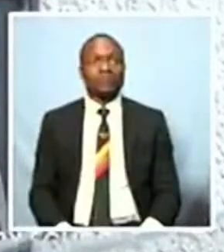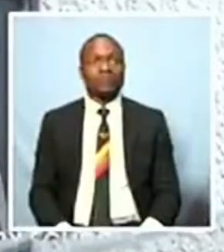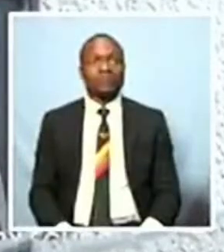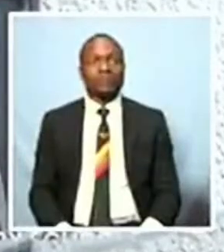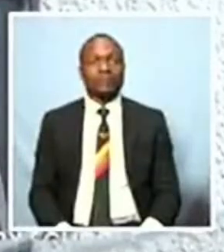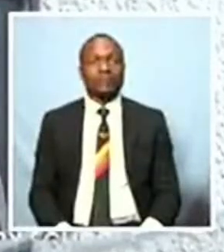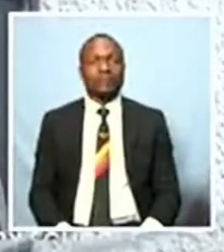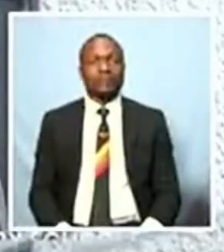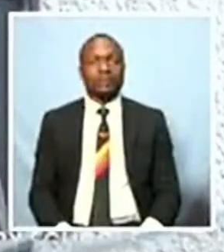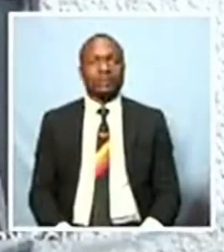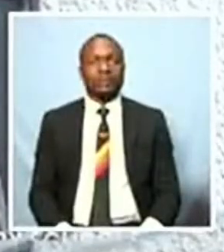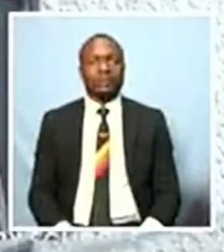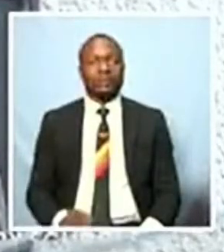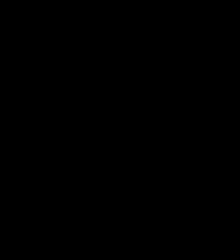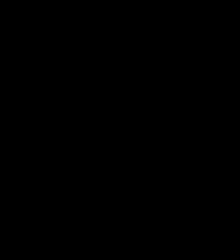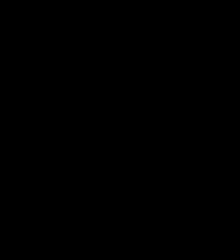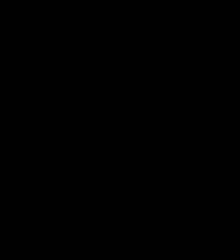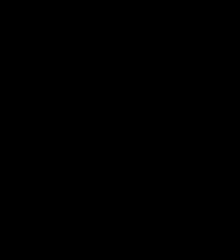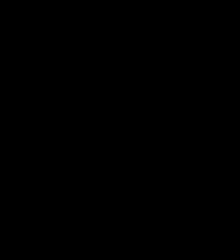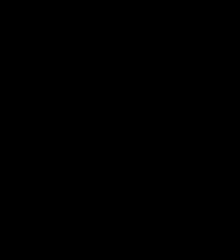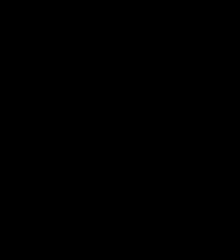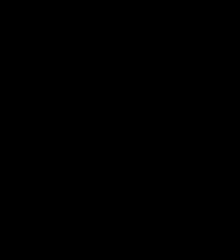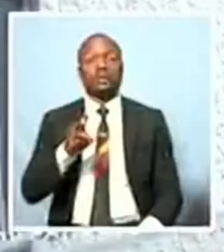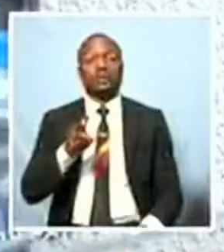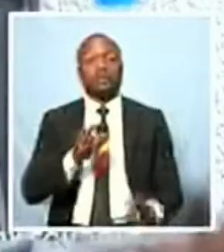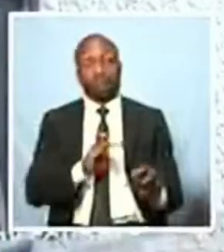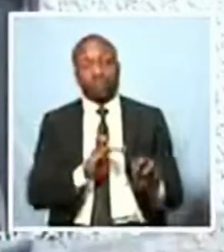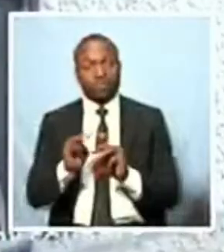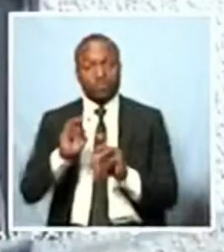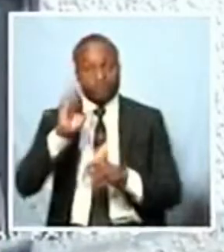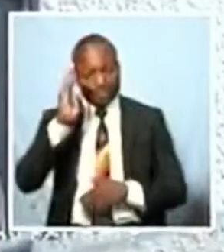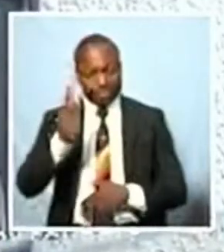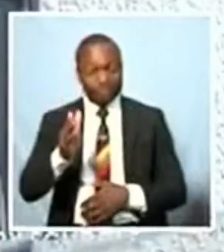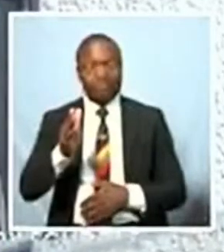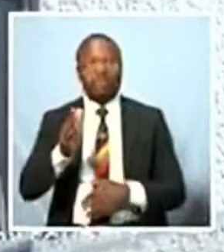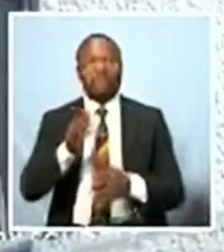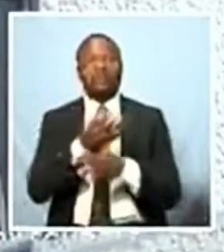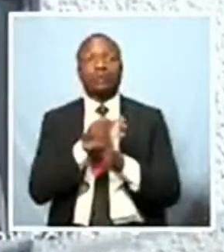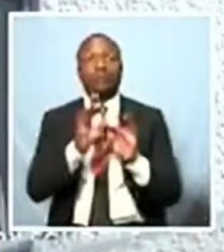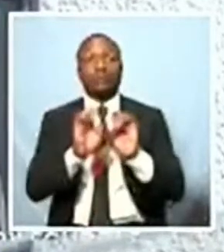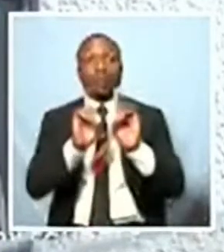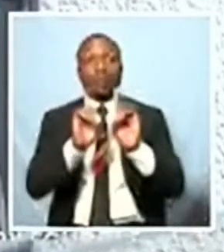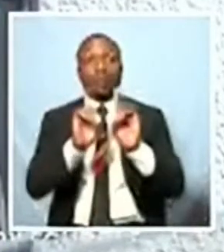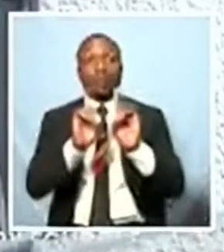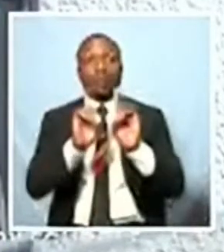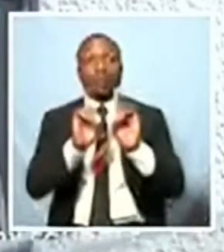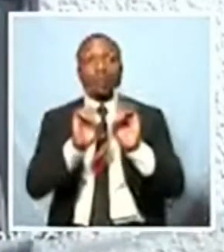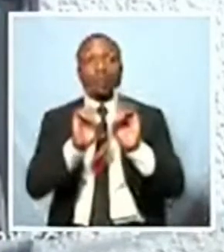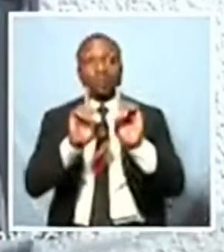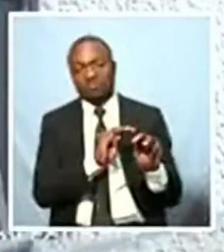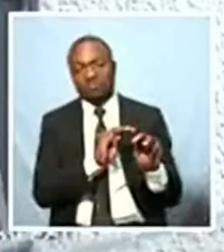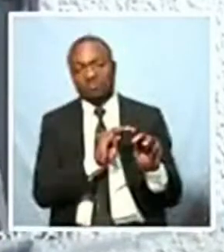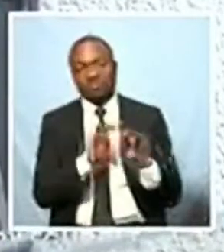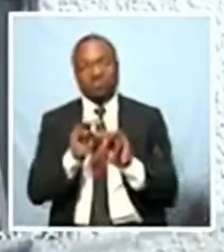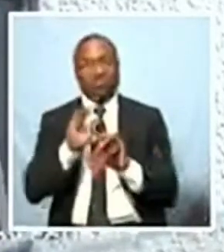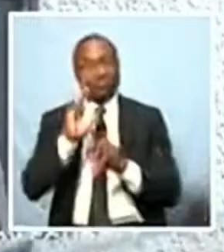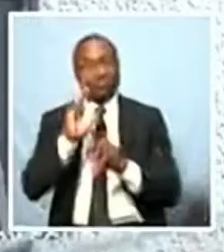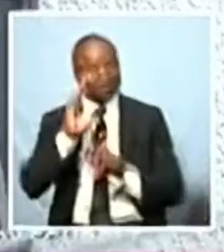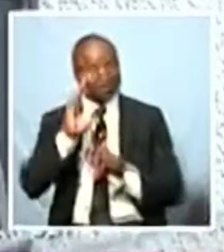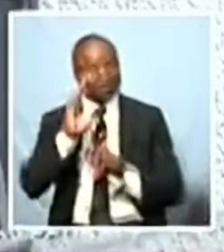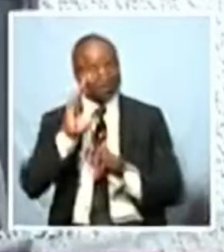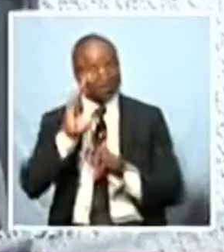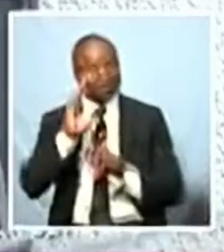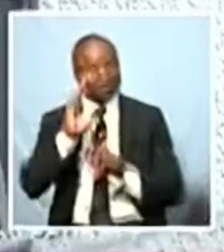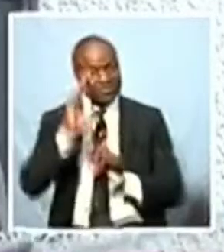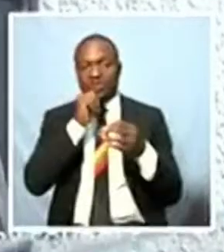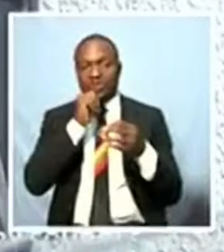the free education policy. If we do not have more teaching areas. Interestingly, I